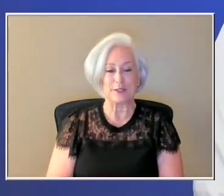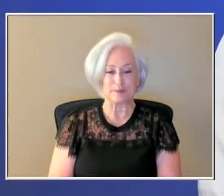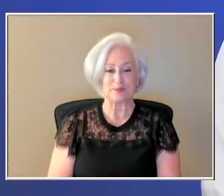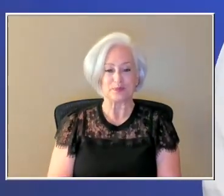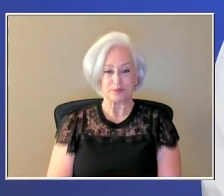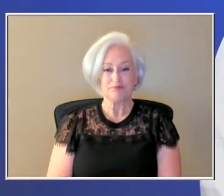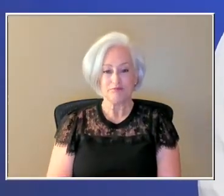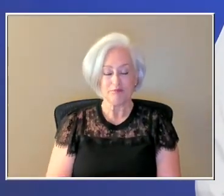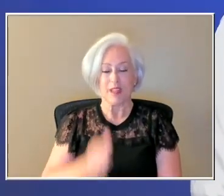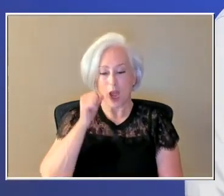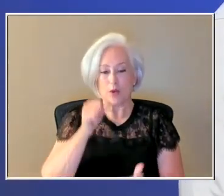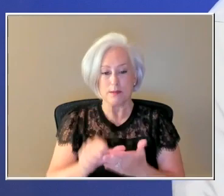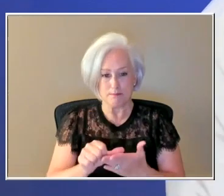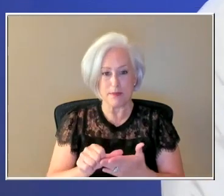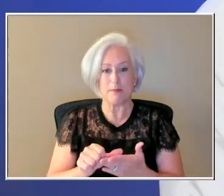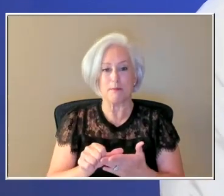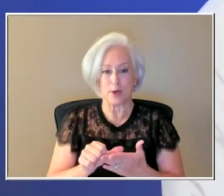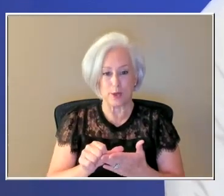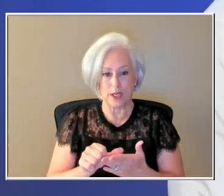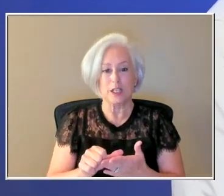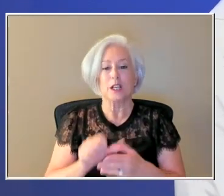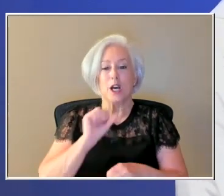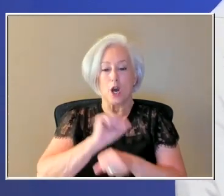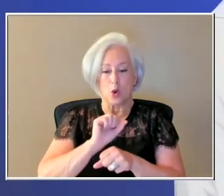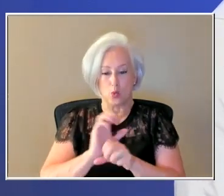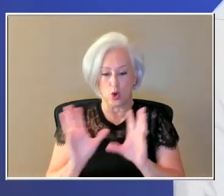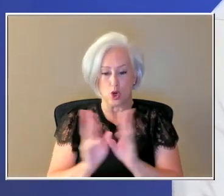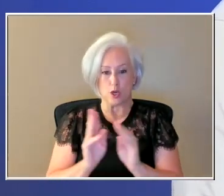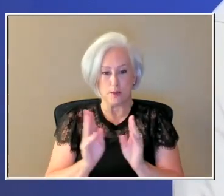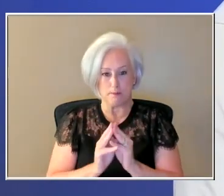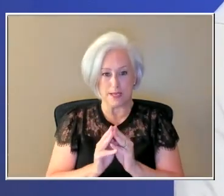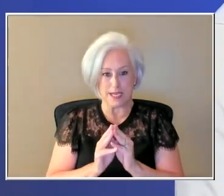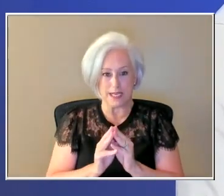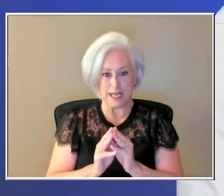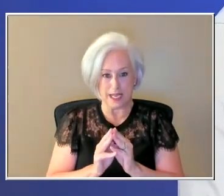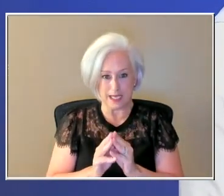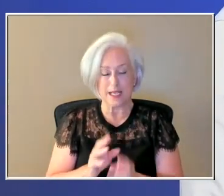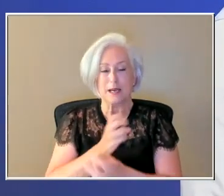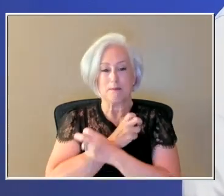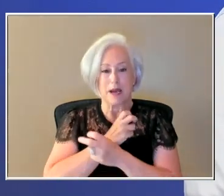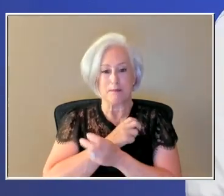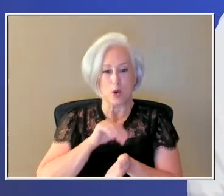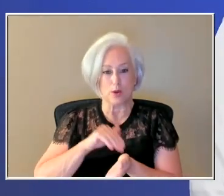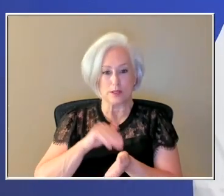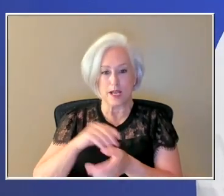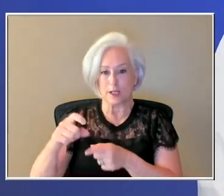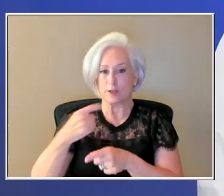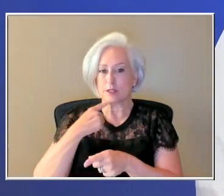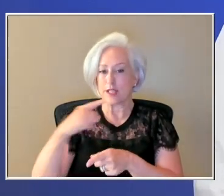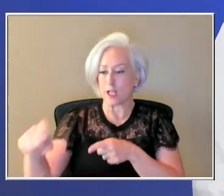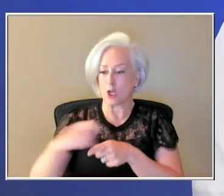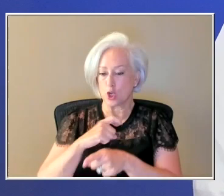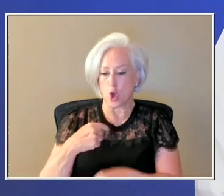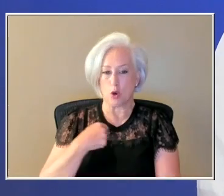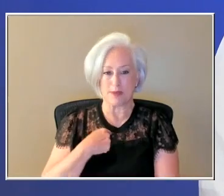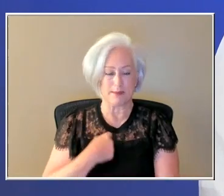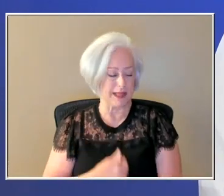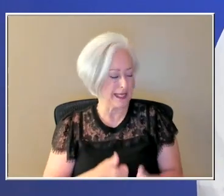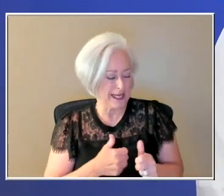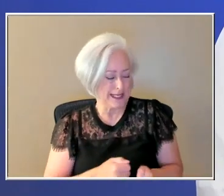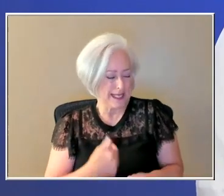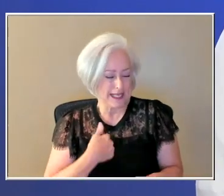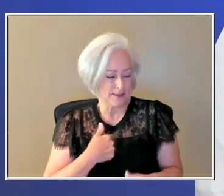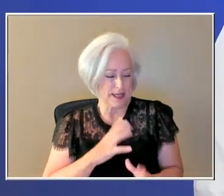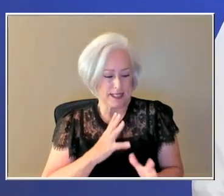sitting in a work meeting, and my ortho was like, hey, call me because we got an issue here. I'm like, just text me. It's totally fine. Just tell me